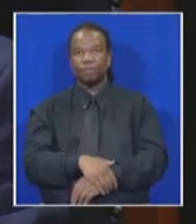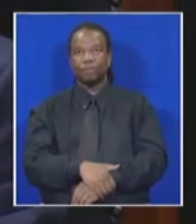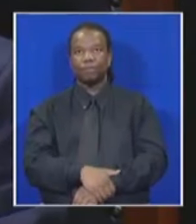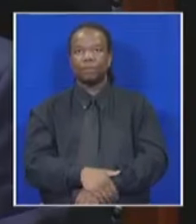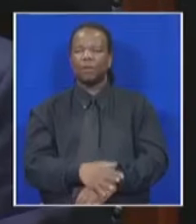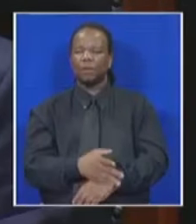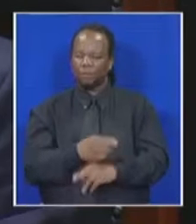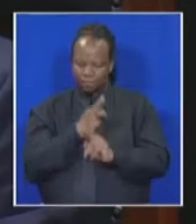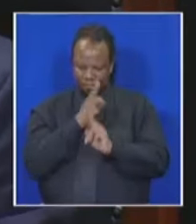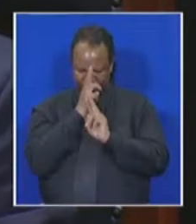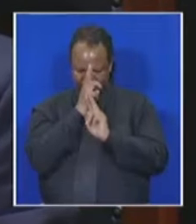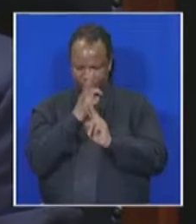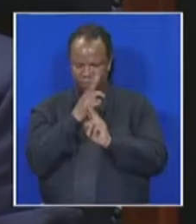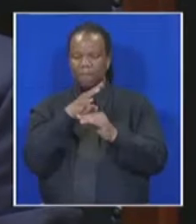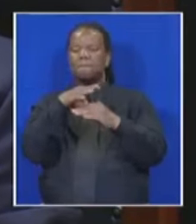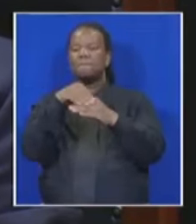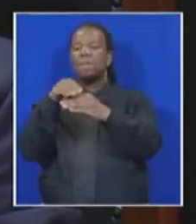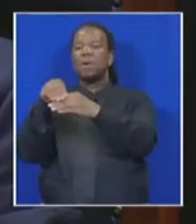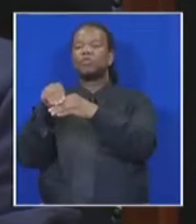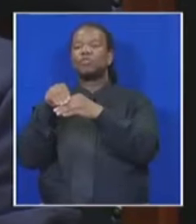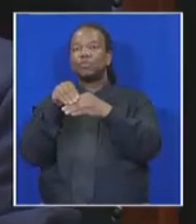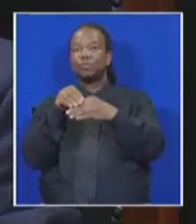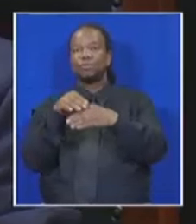Honourable Members.